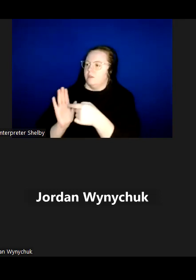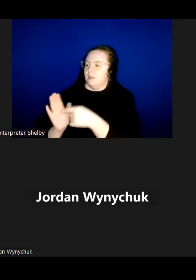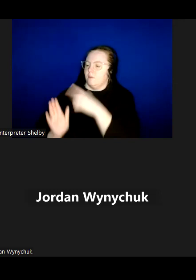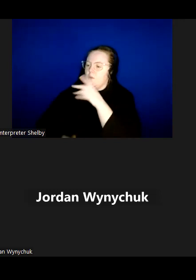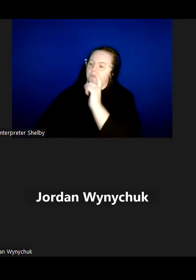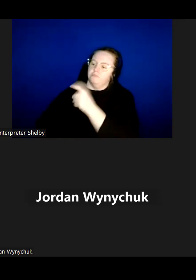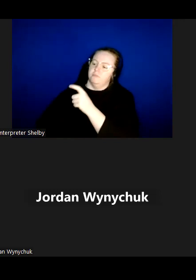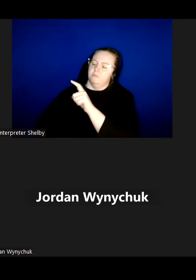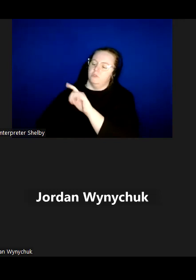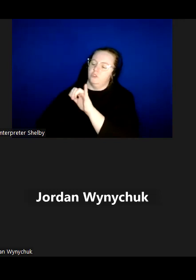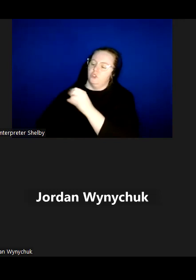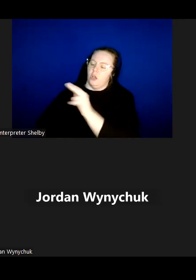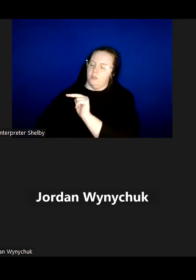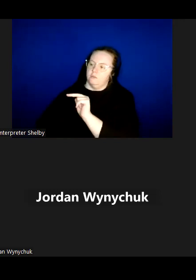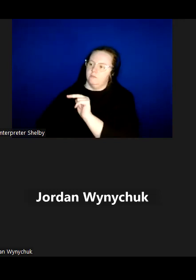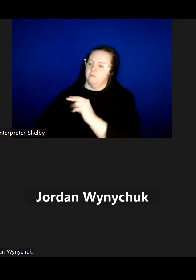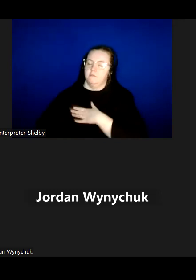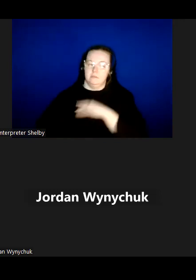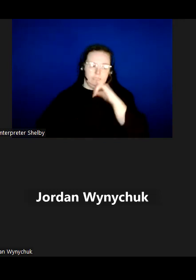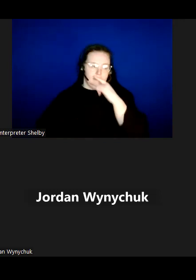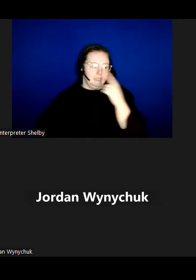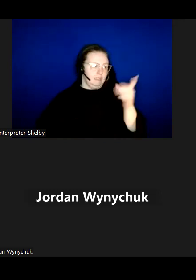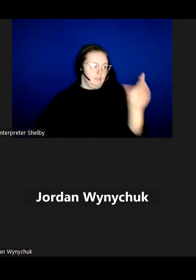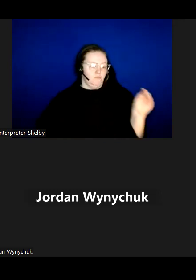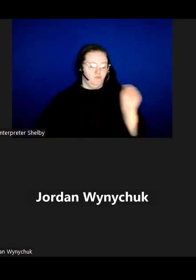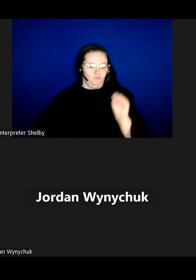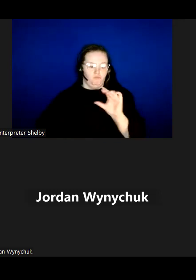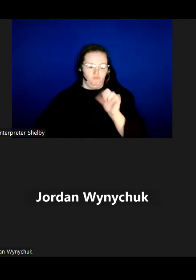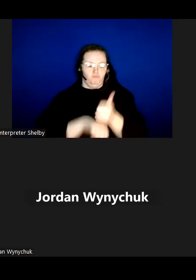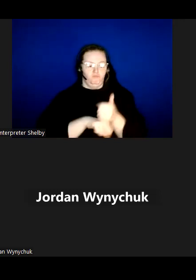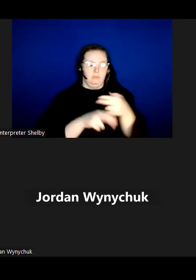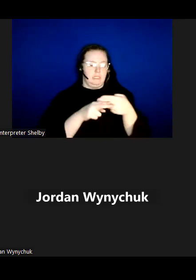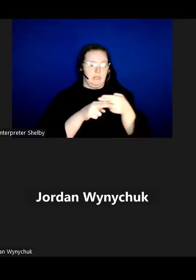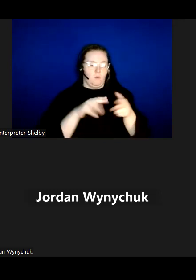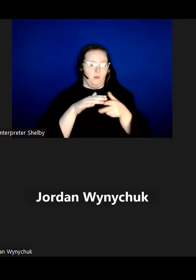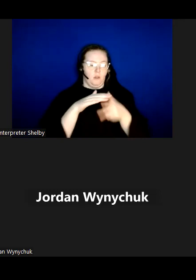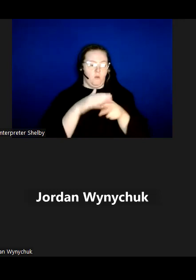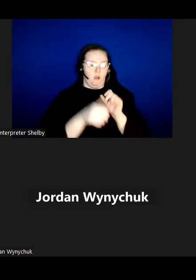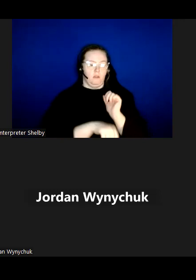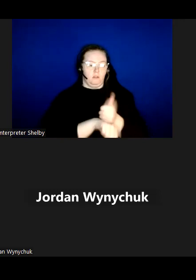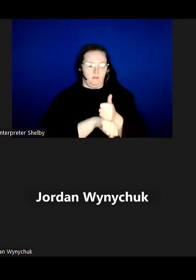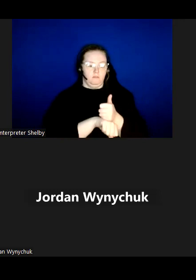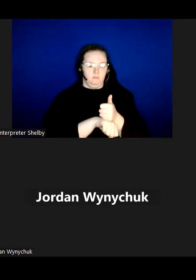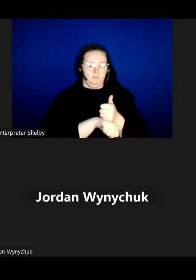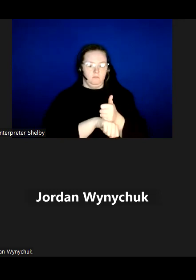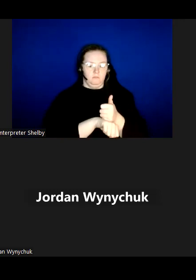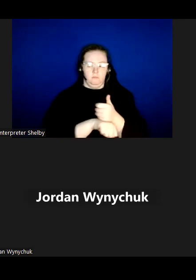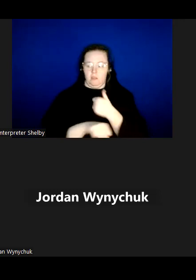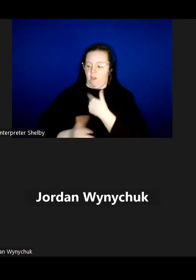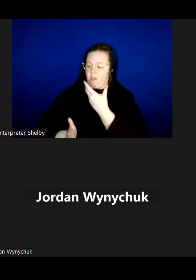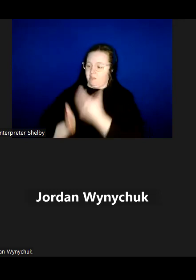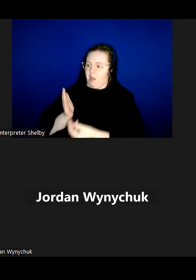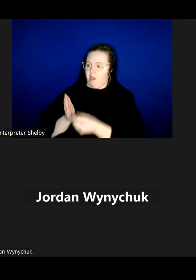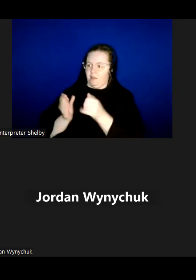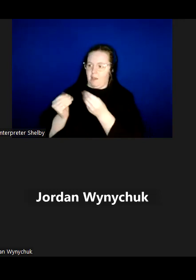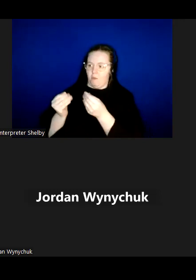John. My kids come in and put a temporary garage on that property. Well, when I die, that property is